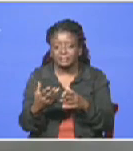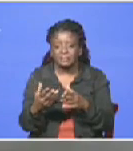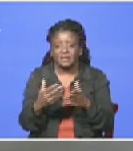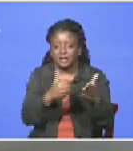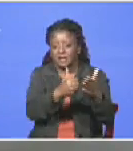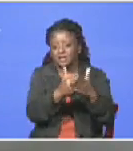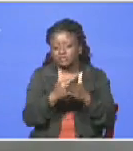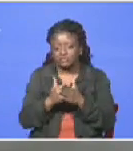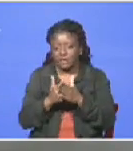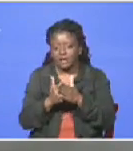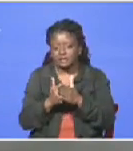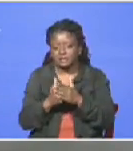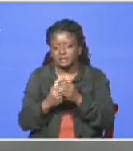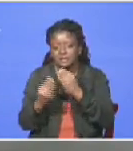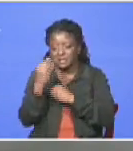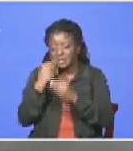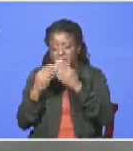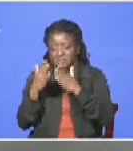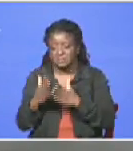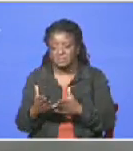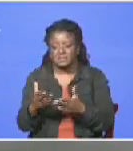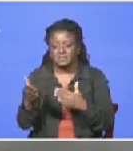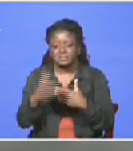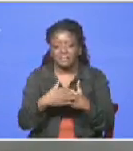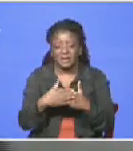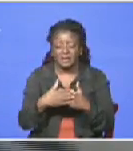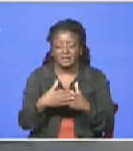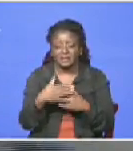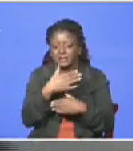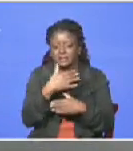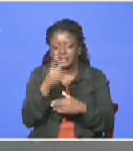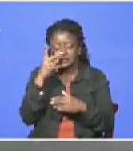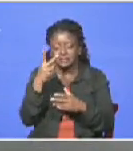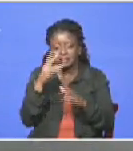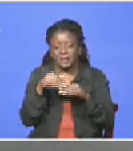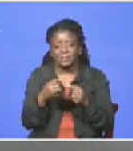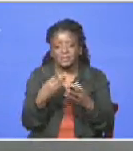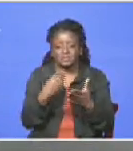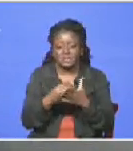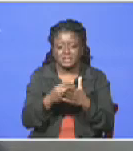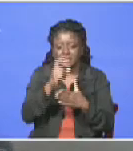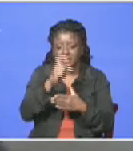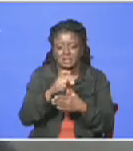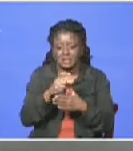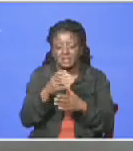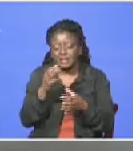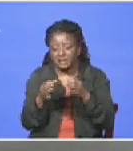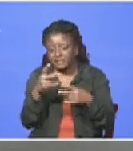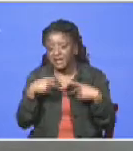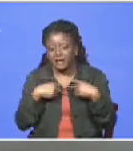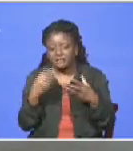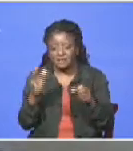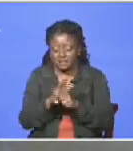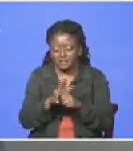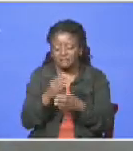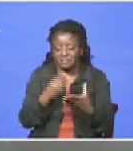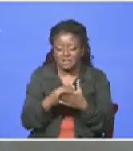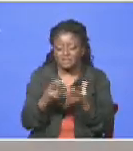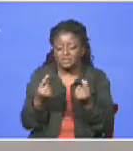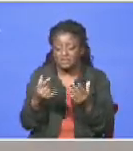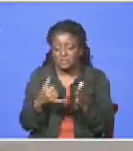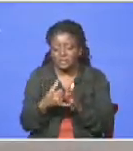that and see what amount of capital will be necessary to do it and whether they have the capital to do it and the willingness to do it. So we'll have to